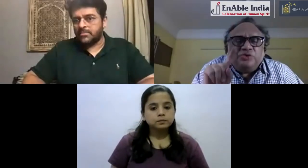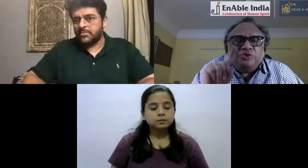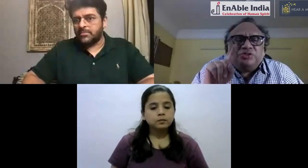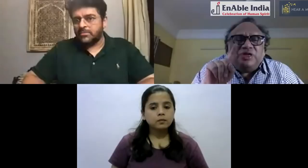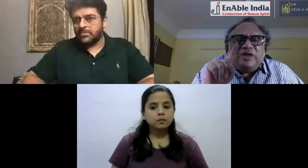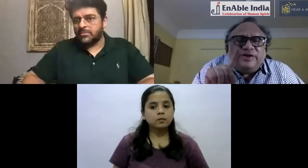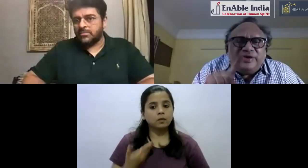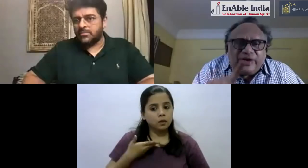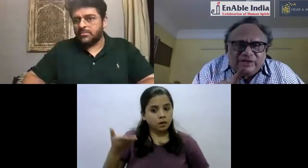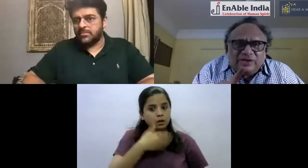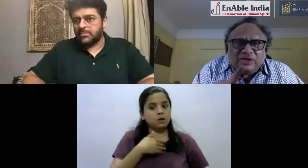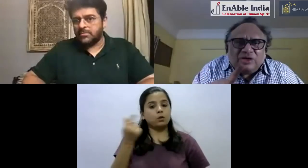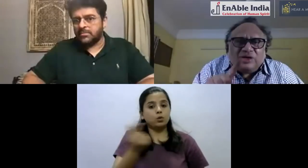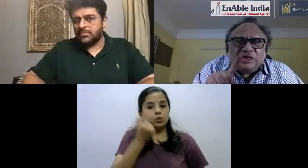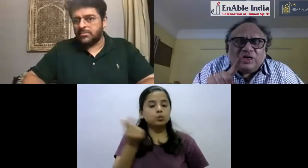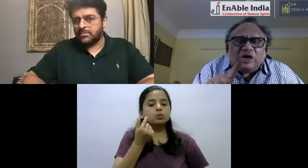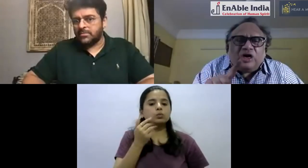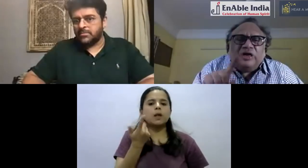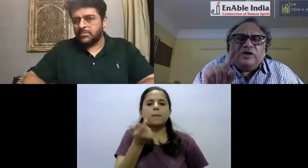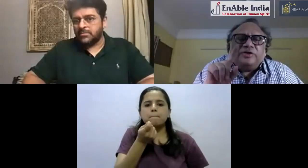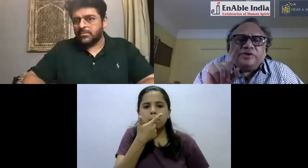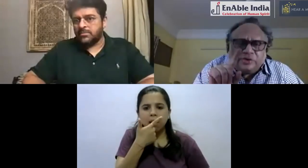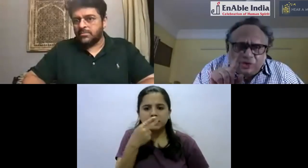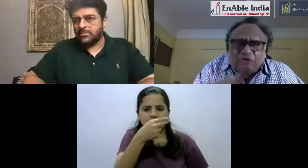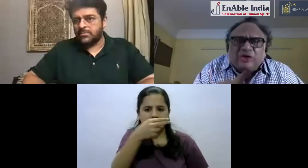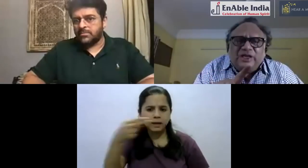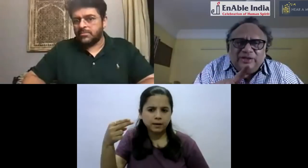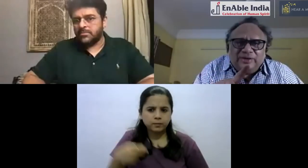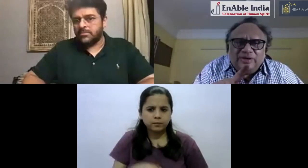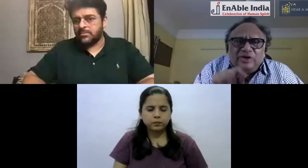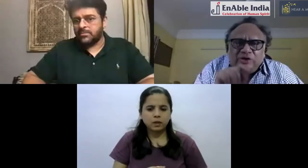we used a drug called